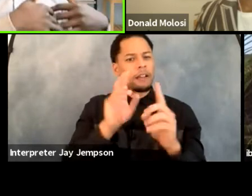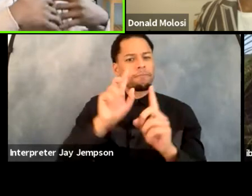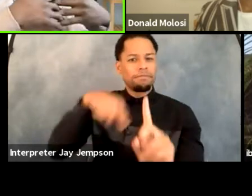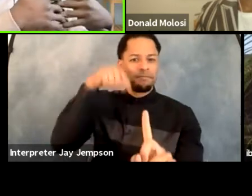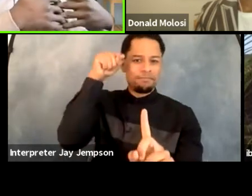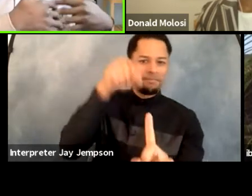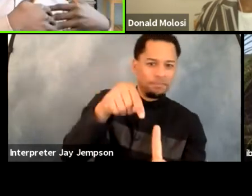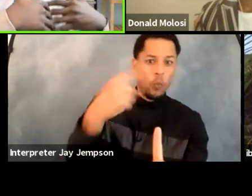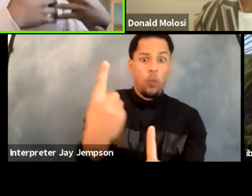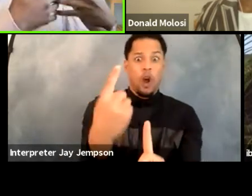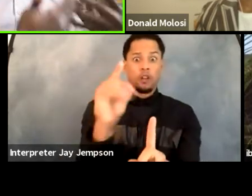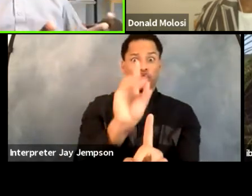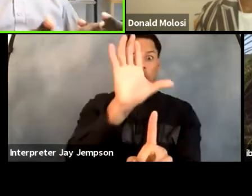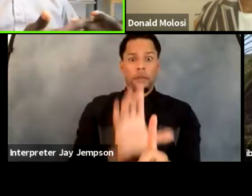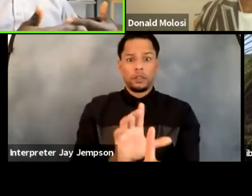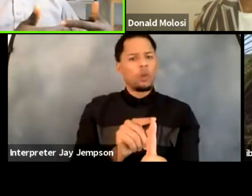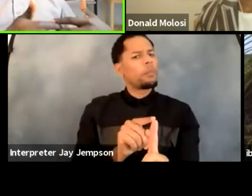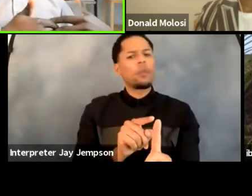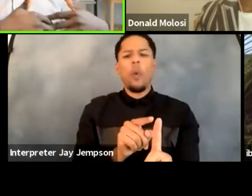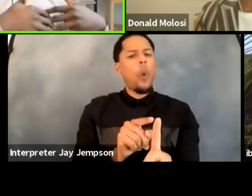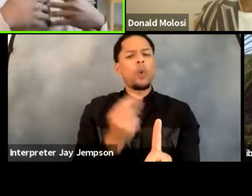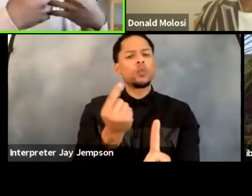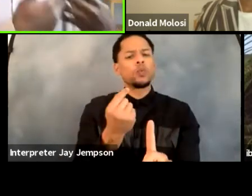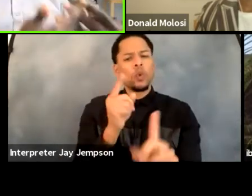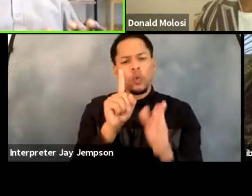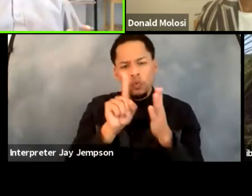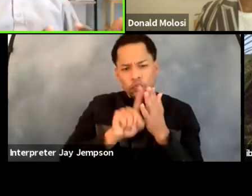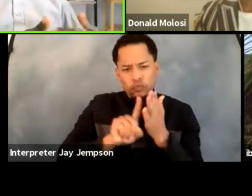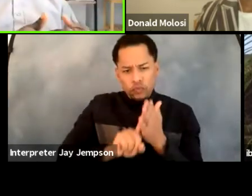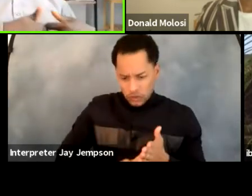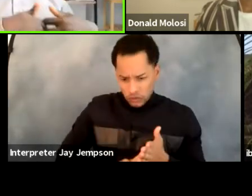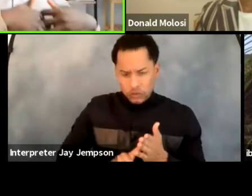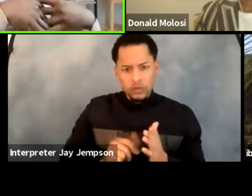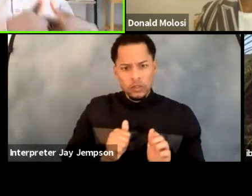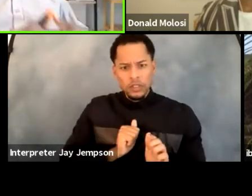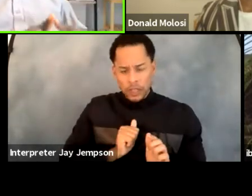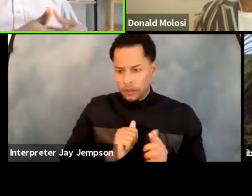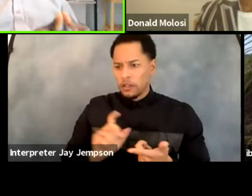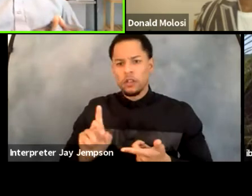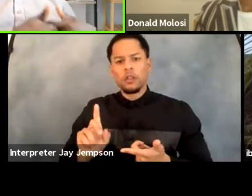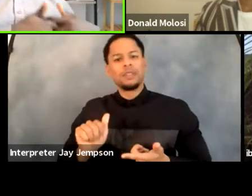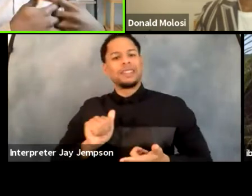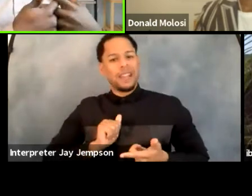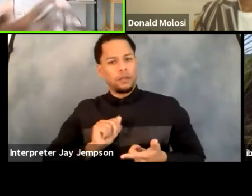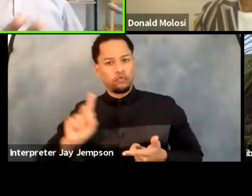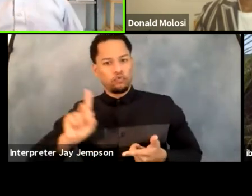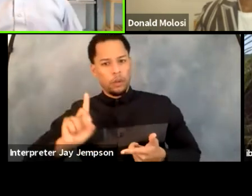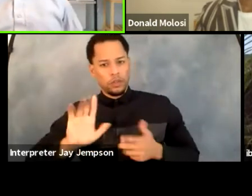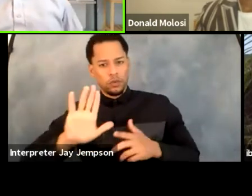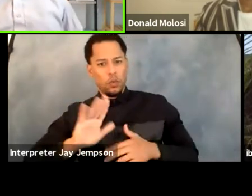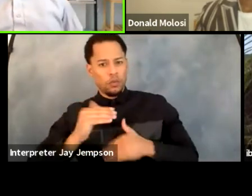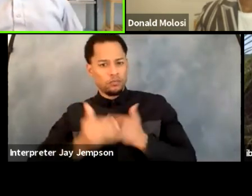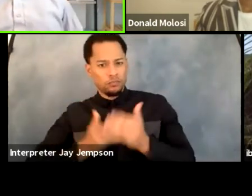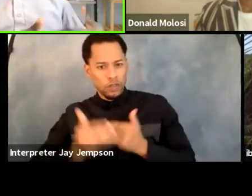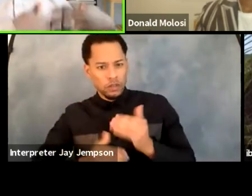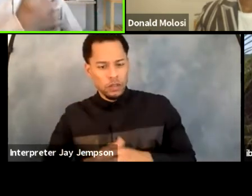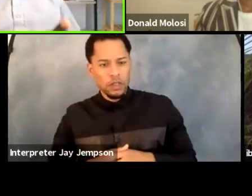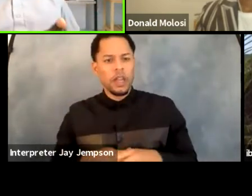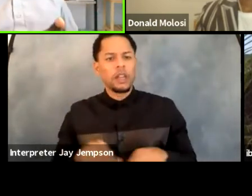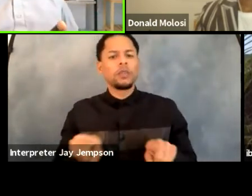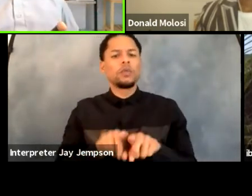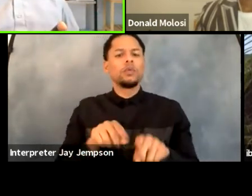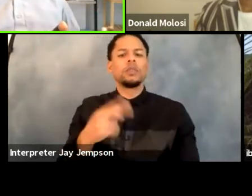Rather, you research by yourself, you self-dramaturg, and also you sort of use that hybrid model